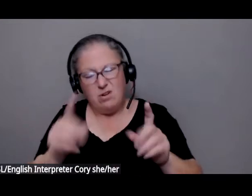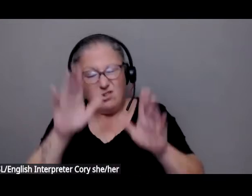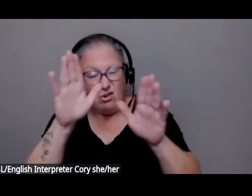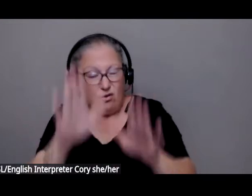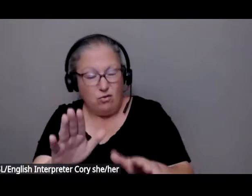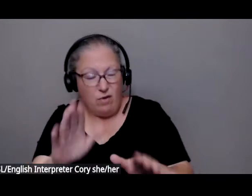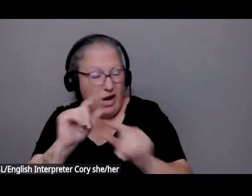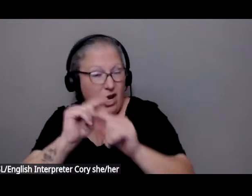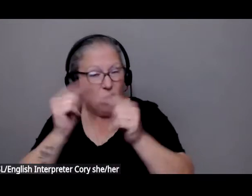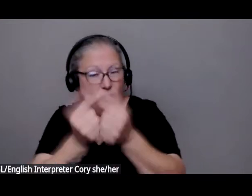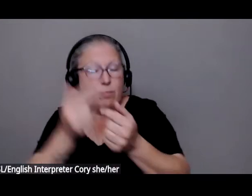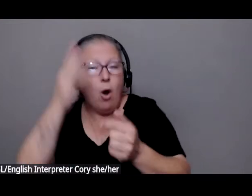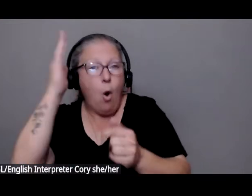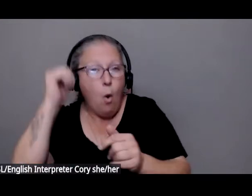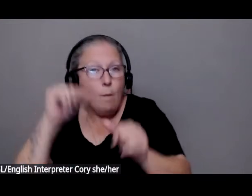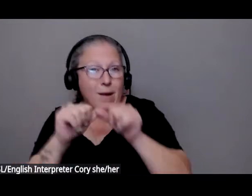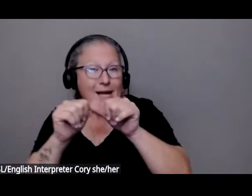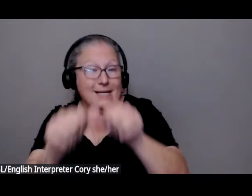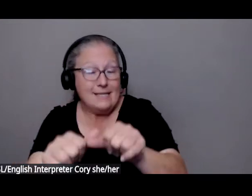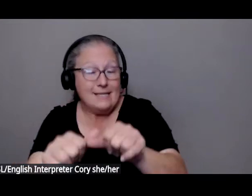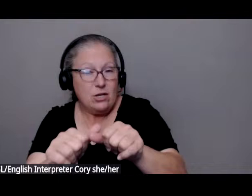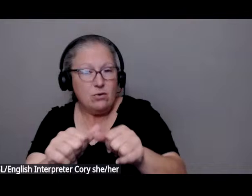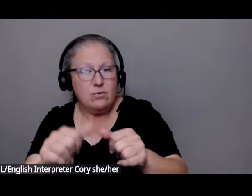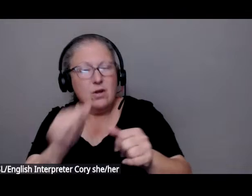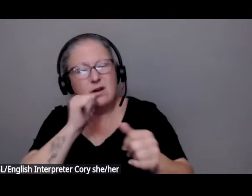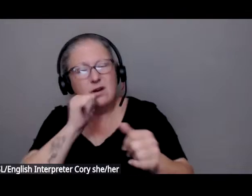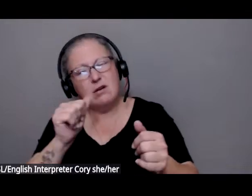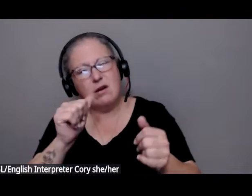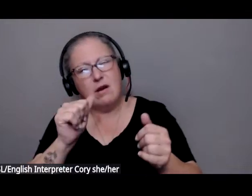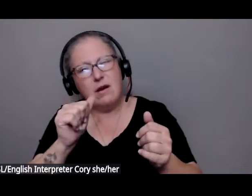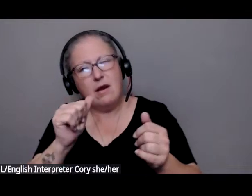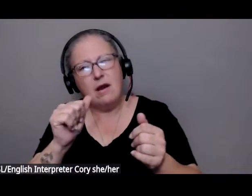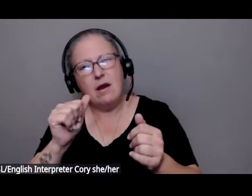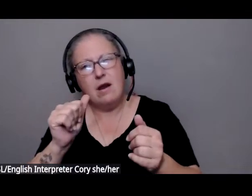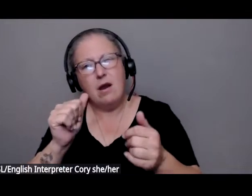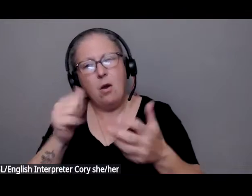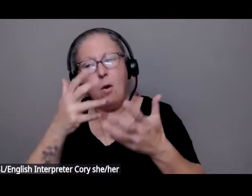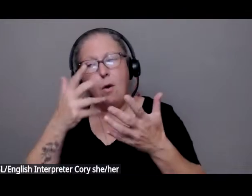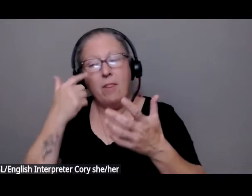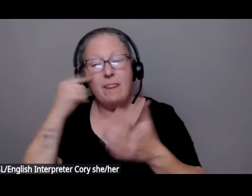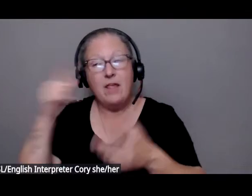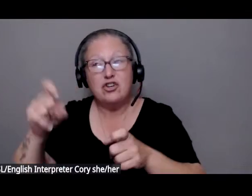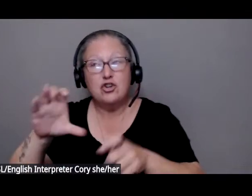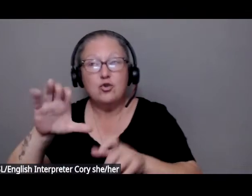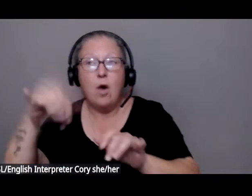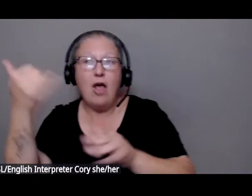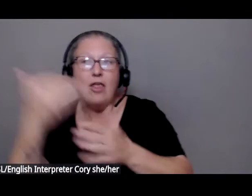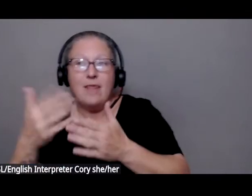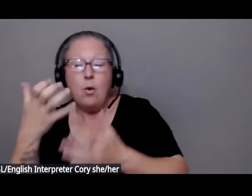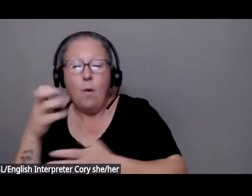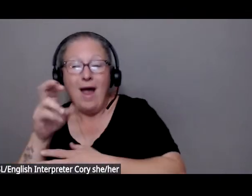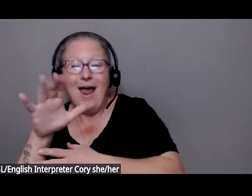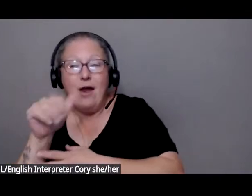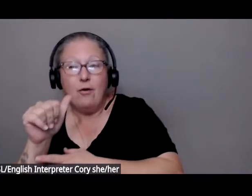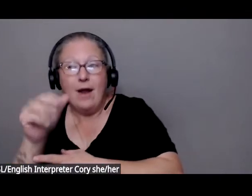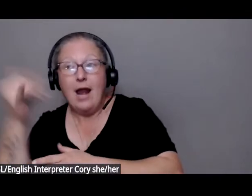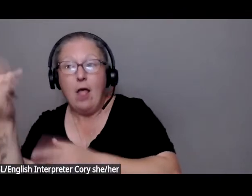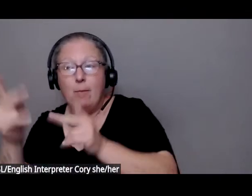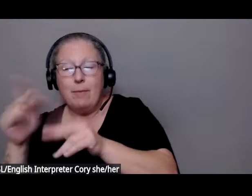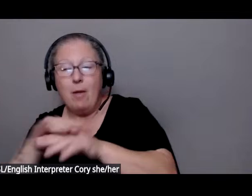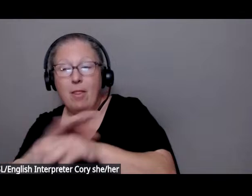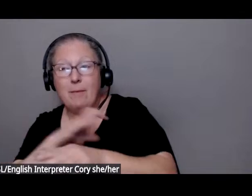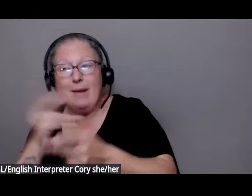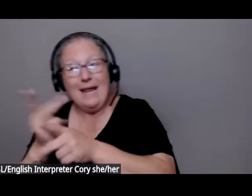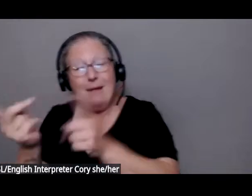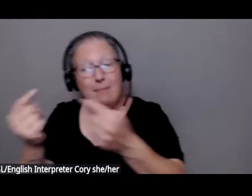continuity continues. I know, don't say she could be doing other things, because we want Erica and everybody else on the committee to keep coming to the